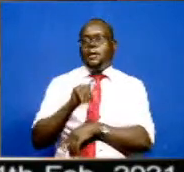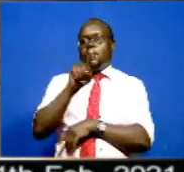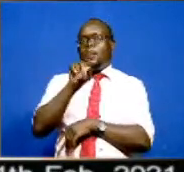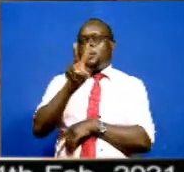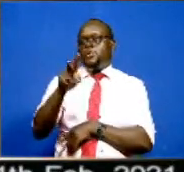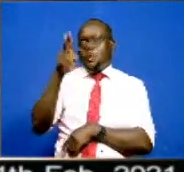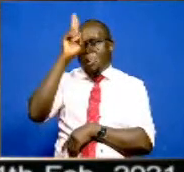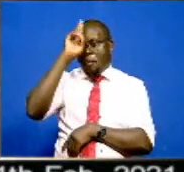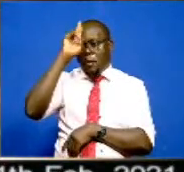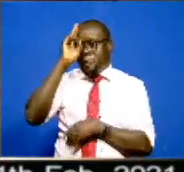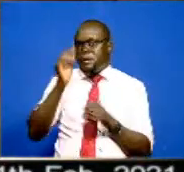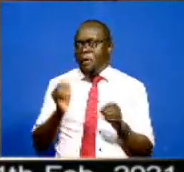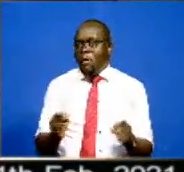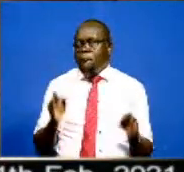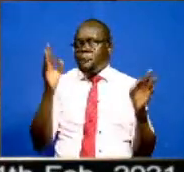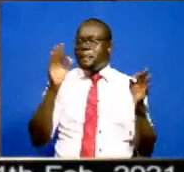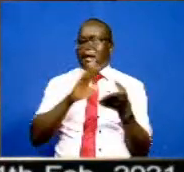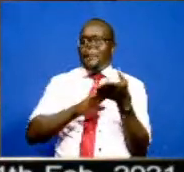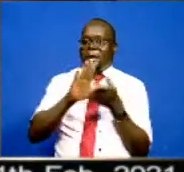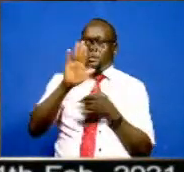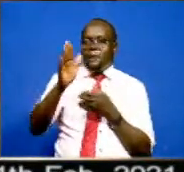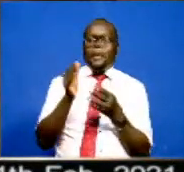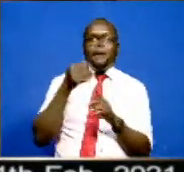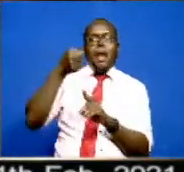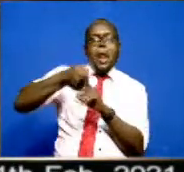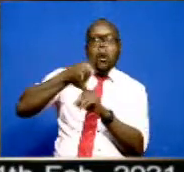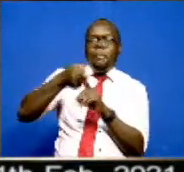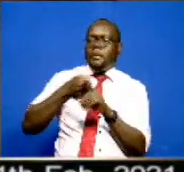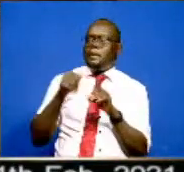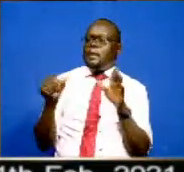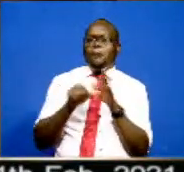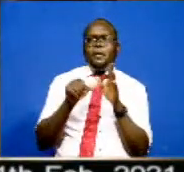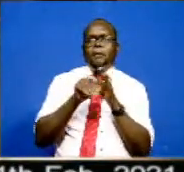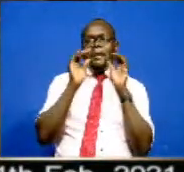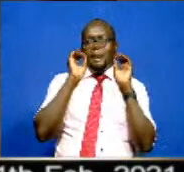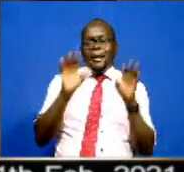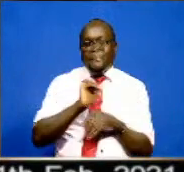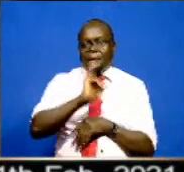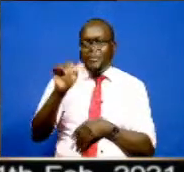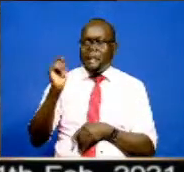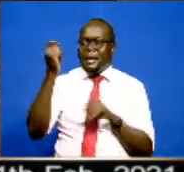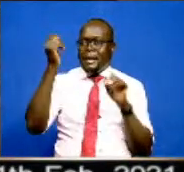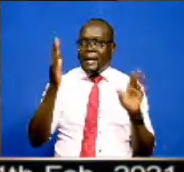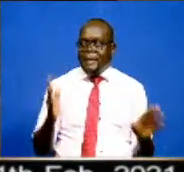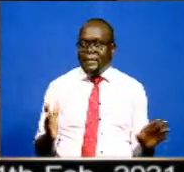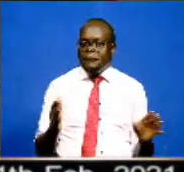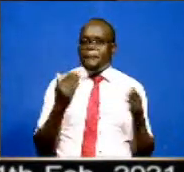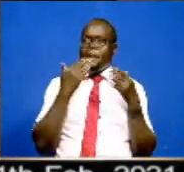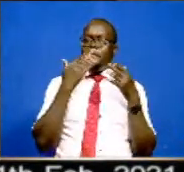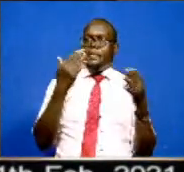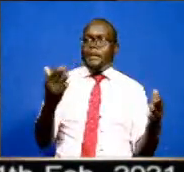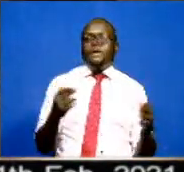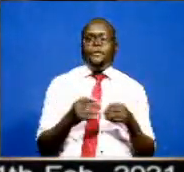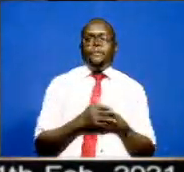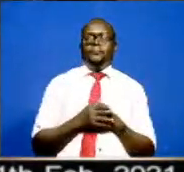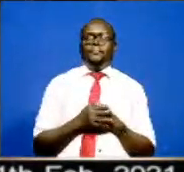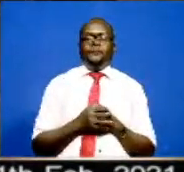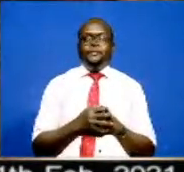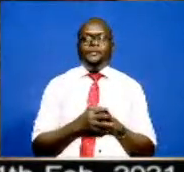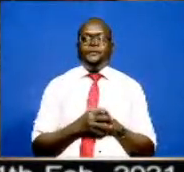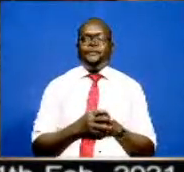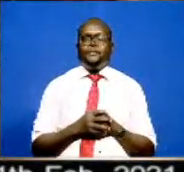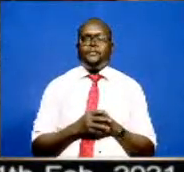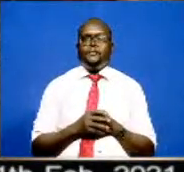officers based on their lobbying. There's nothing wrong with that. Those are Kenyans. Mr. Speaker, thank you.